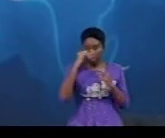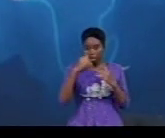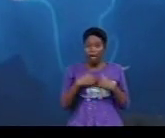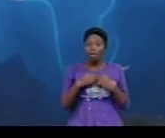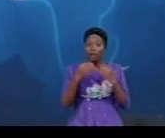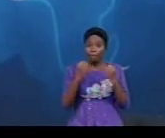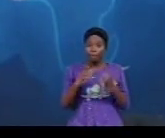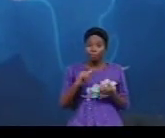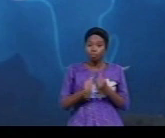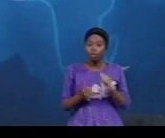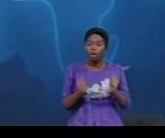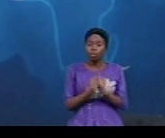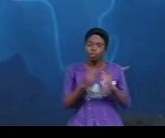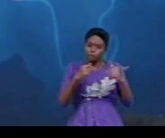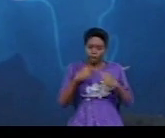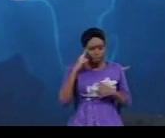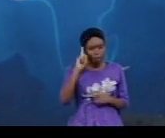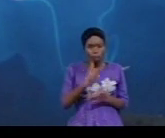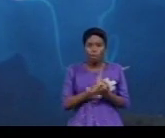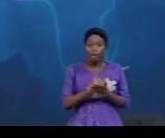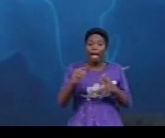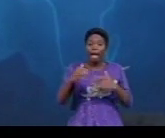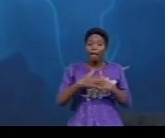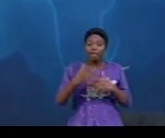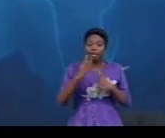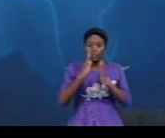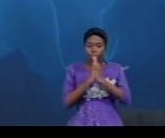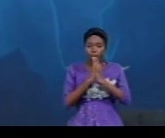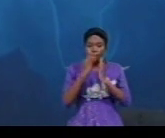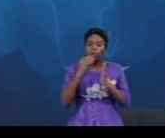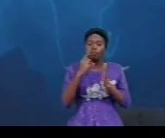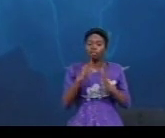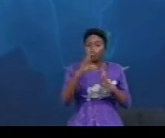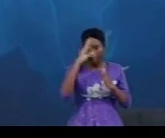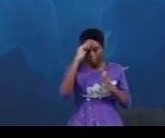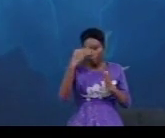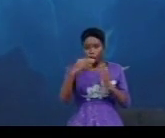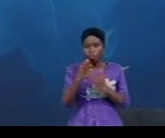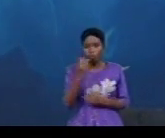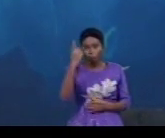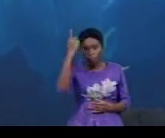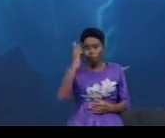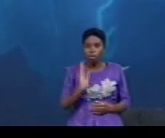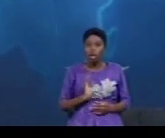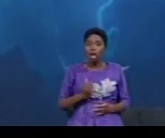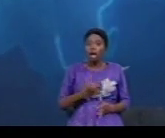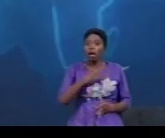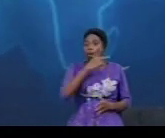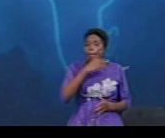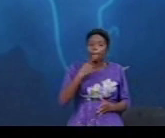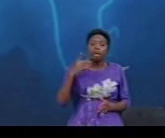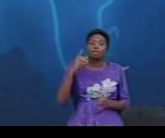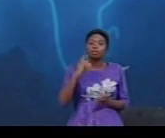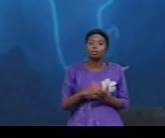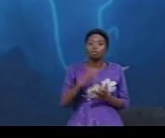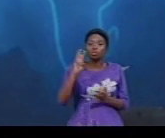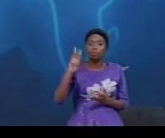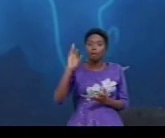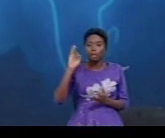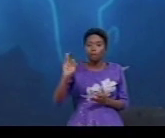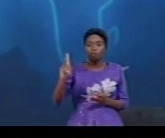1 week. After the prayer of the man of God, our pastor, Dr. W.F.